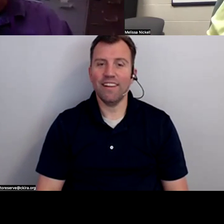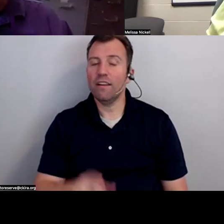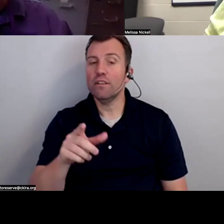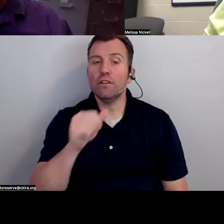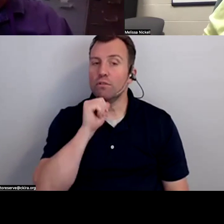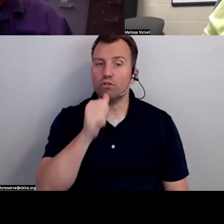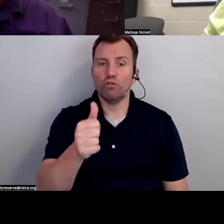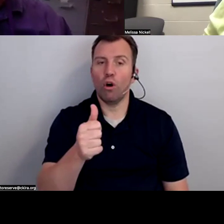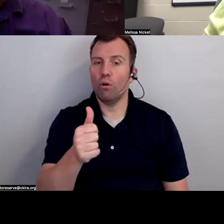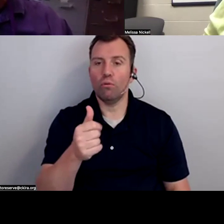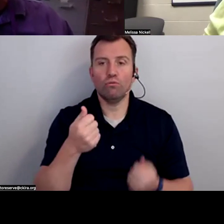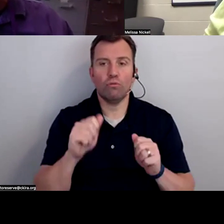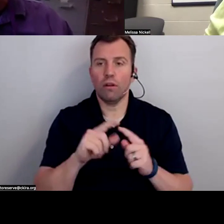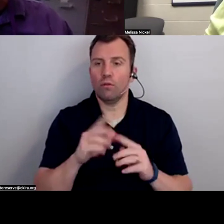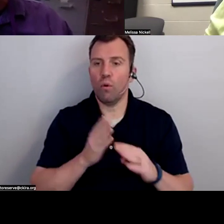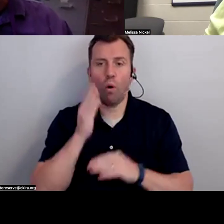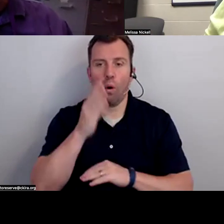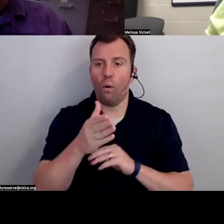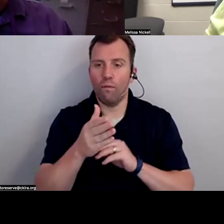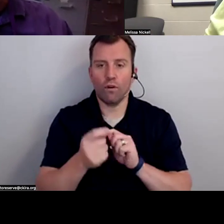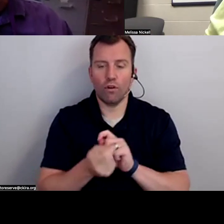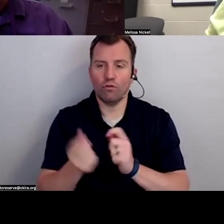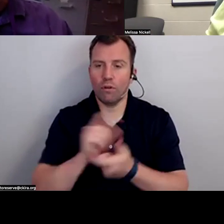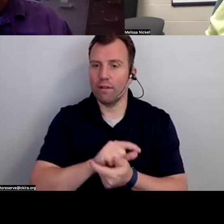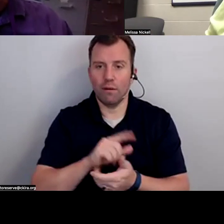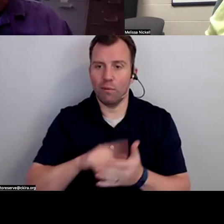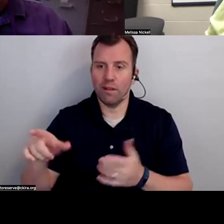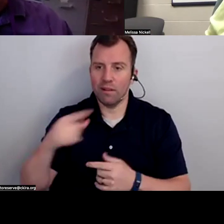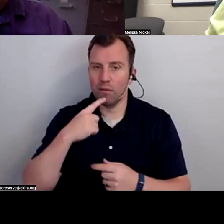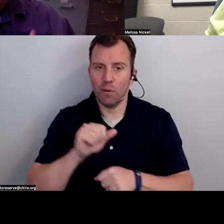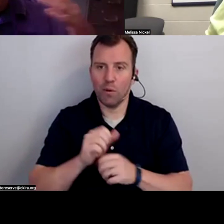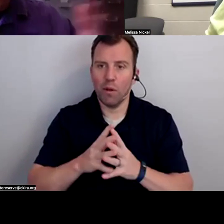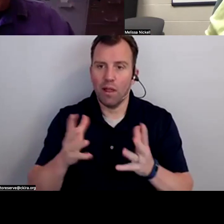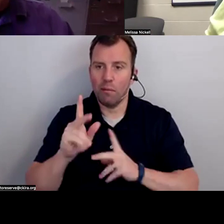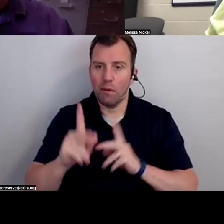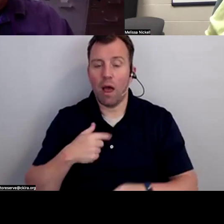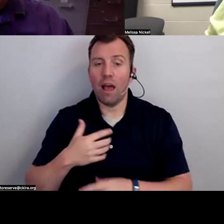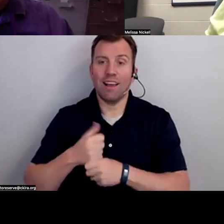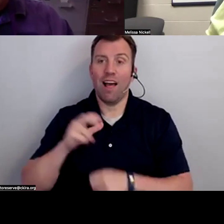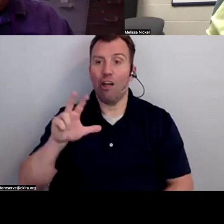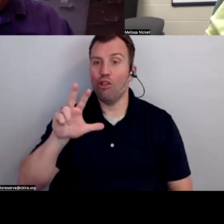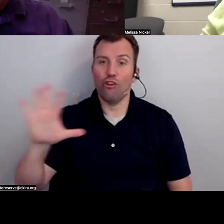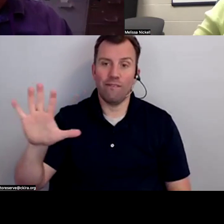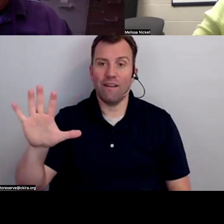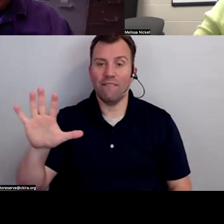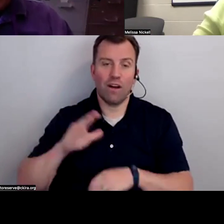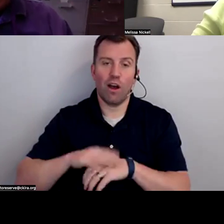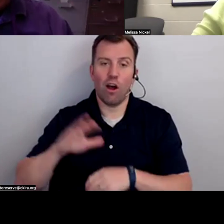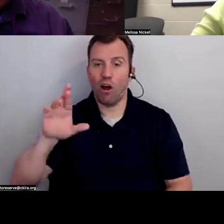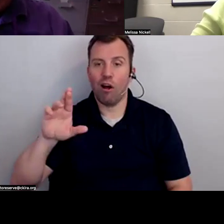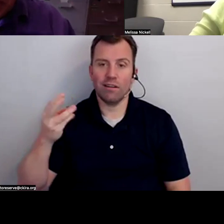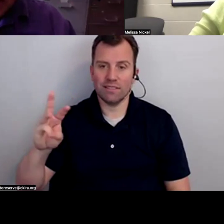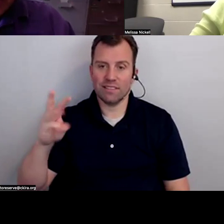to overinterpret it, but it is a frustrating part. We have a lot of people we work with that say, I just got a 35 on an